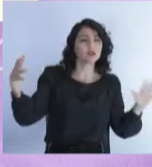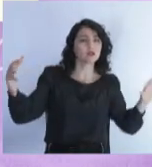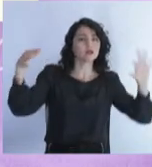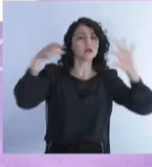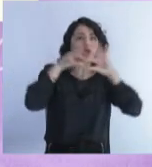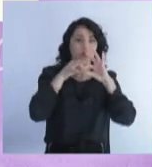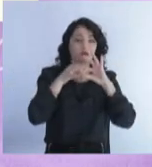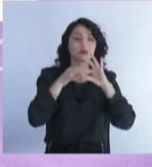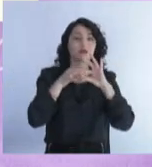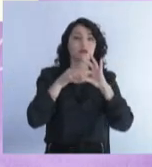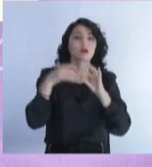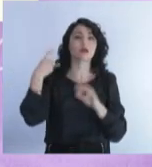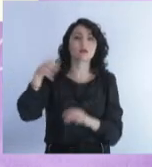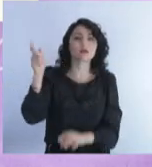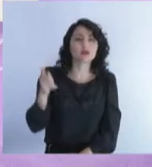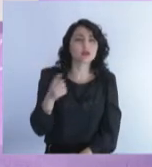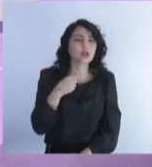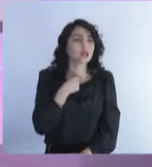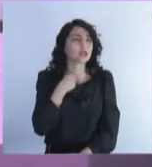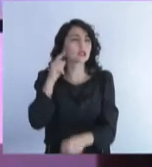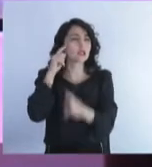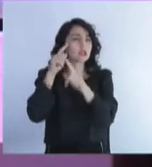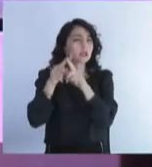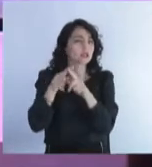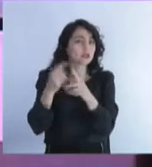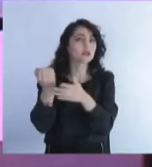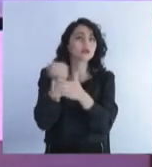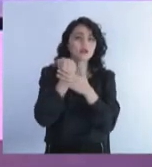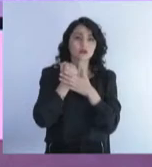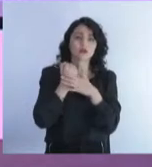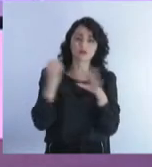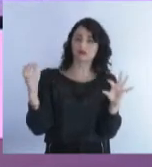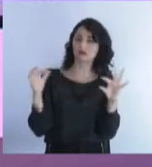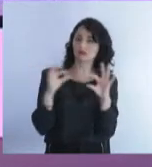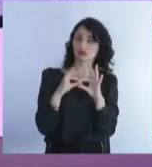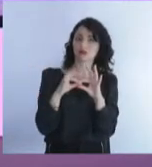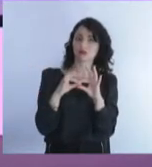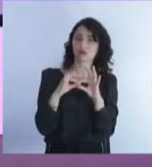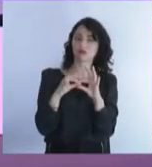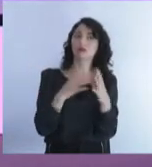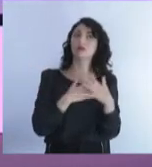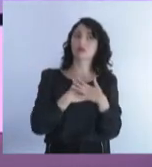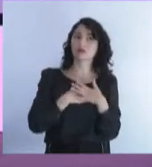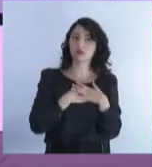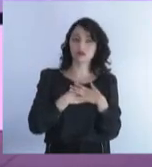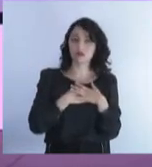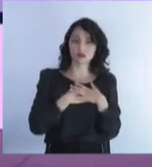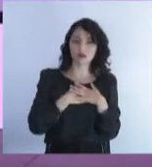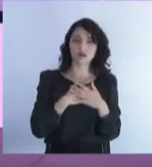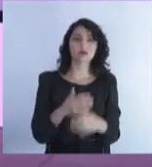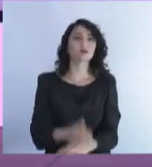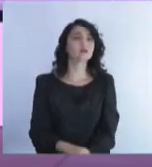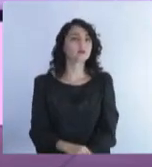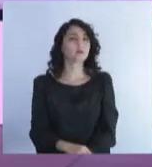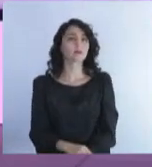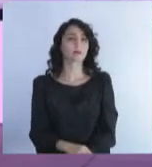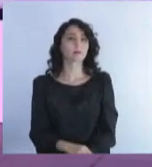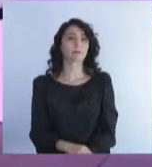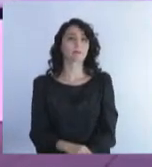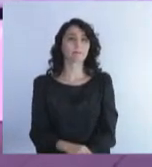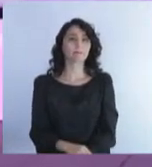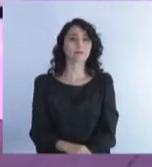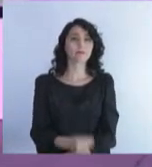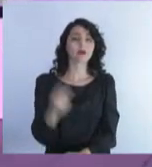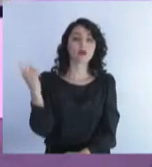is doing, what they intend. This helps us keep the interaction we're having online. So you see these